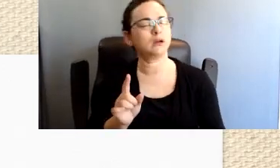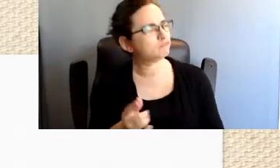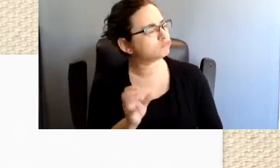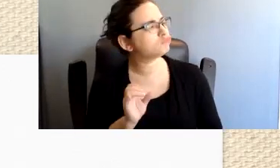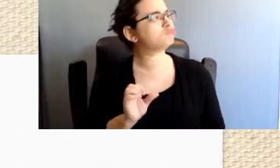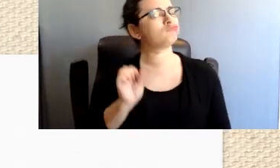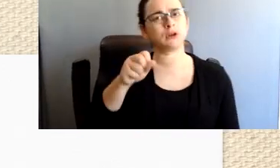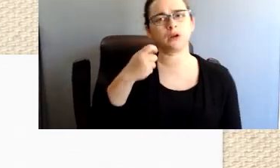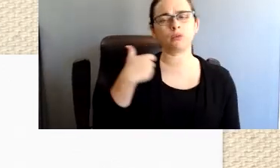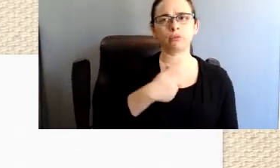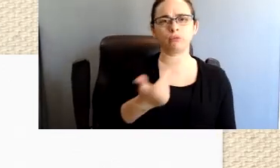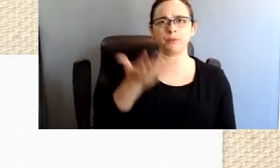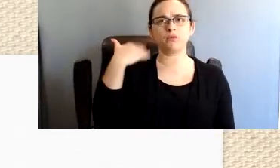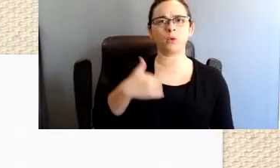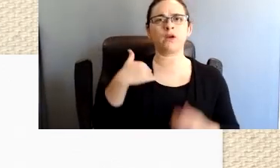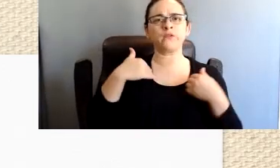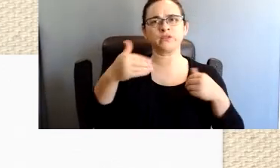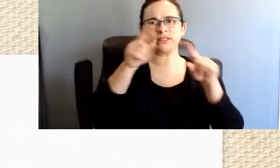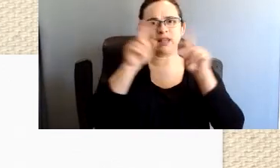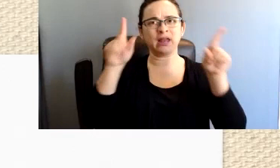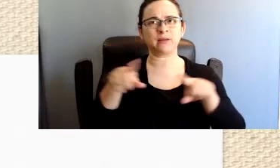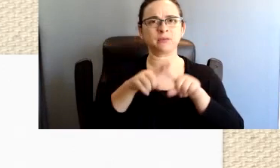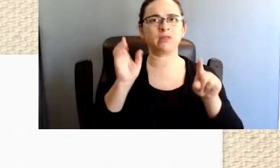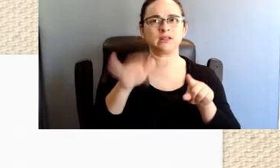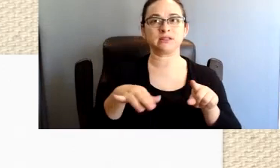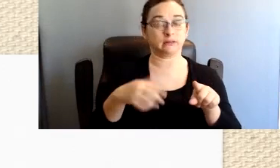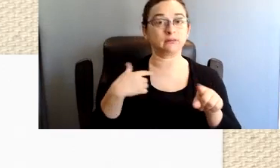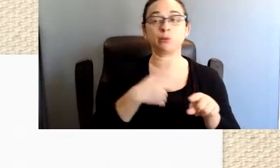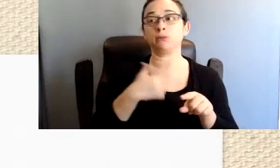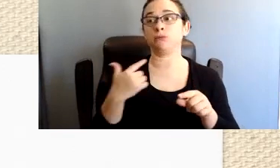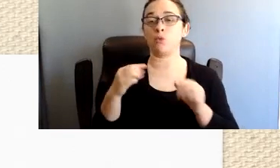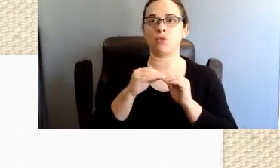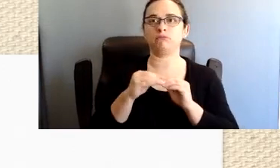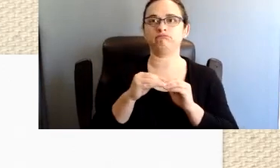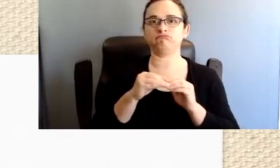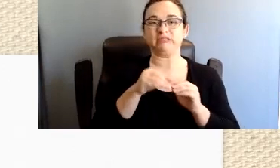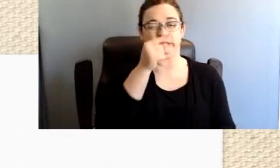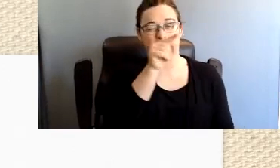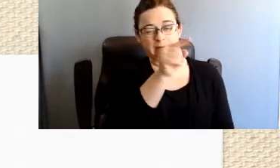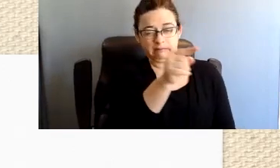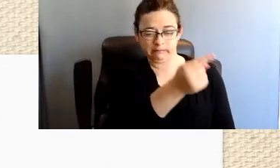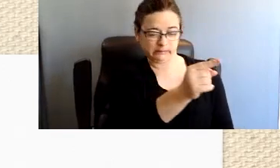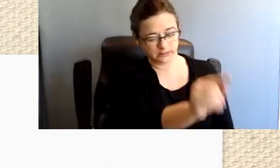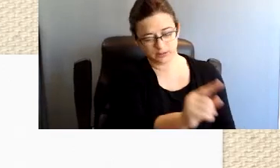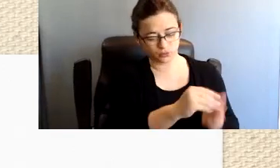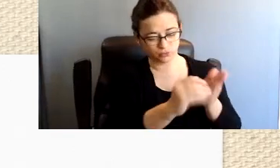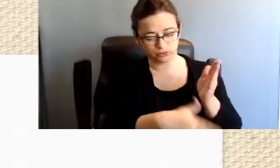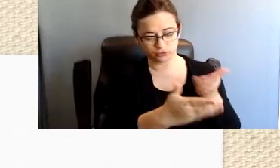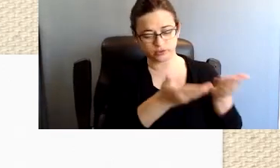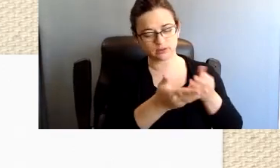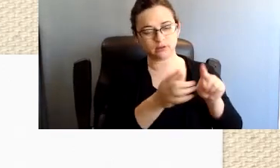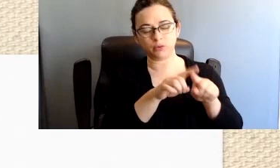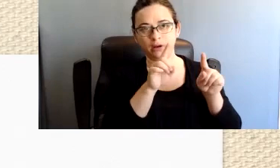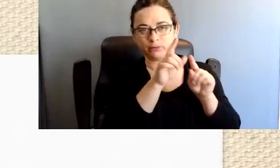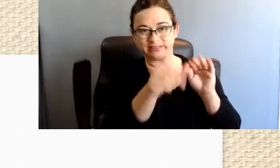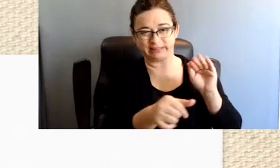but actually it was more made when we were like down in that was in the student services building. So because it was kind of hidden, but right now it's